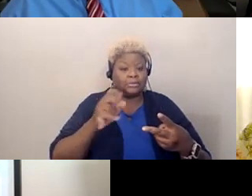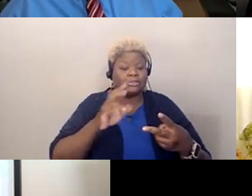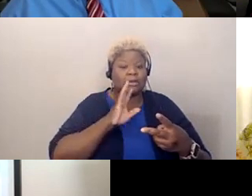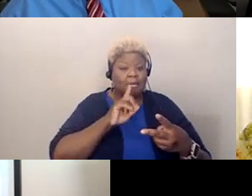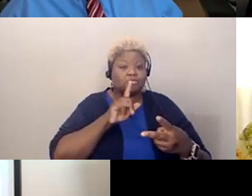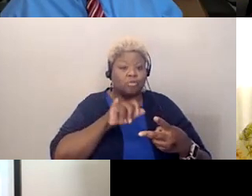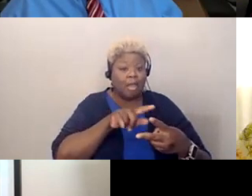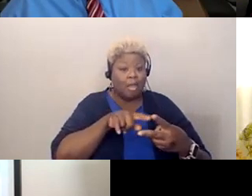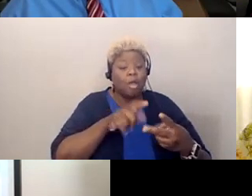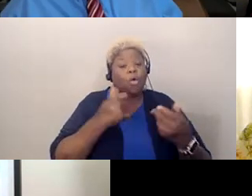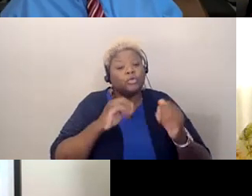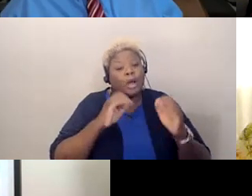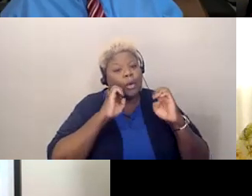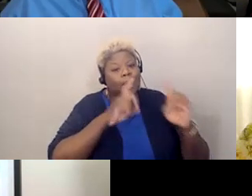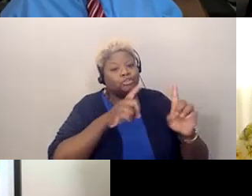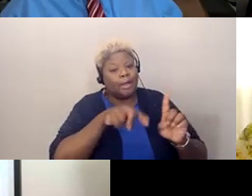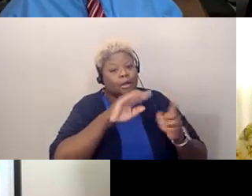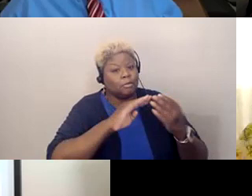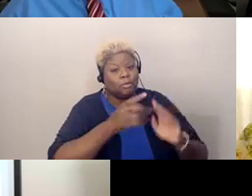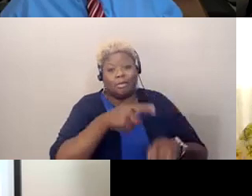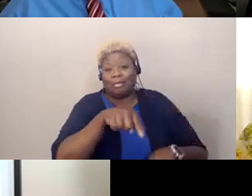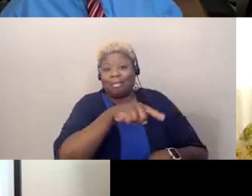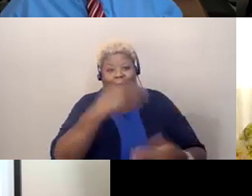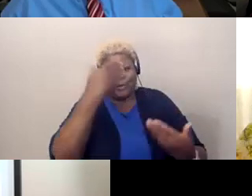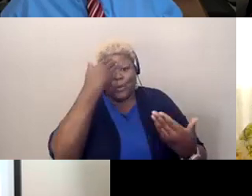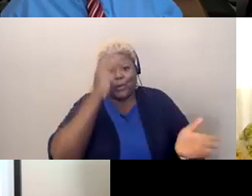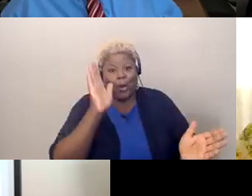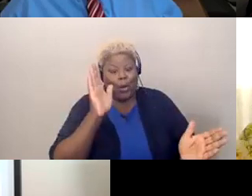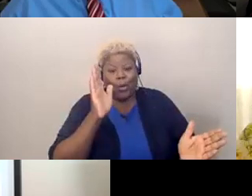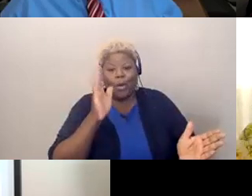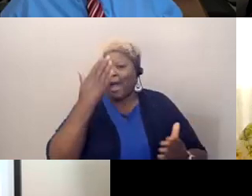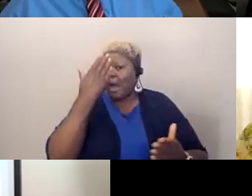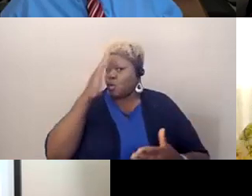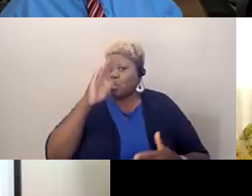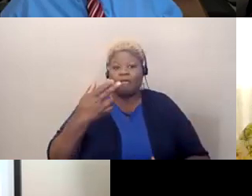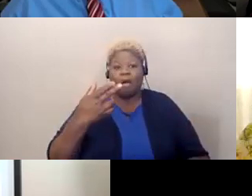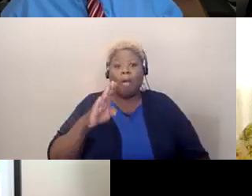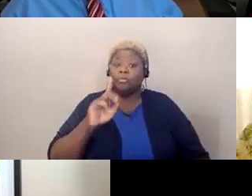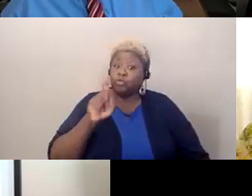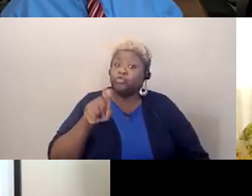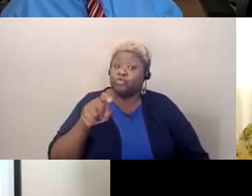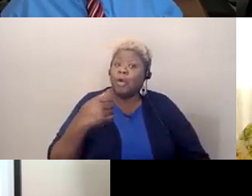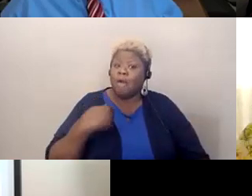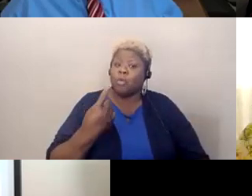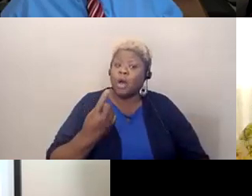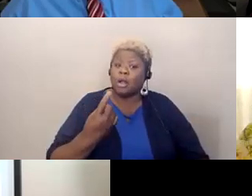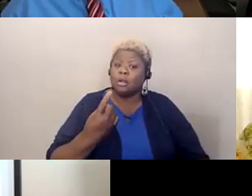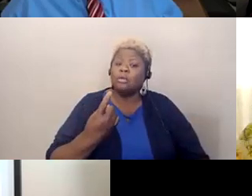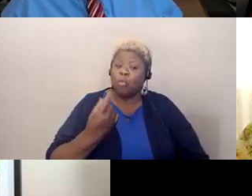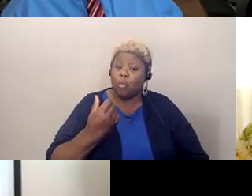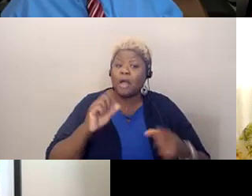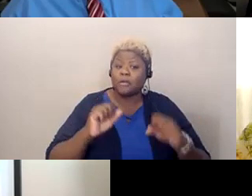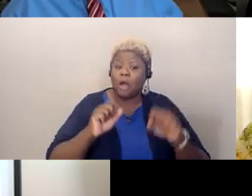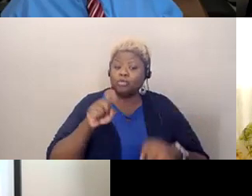own community because the professionals themselves don't know. So I'm not aware of any hub either. There certainly should be, without a doubt.